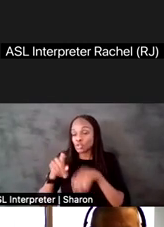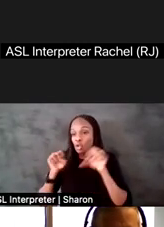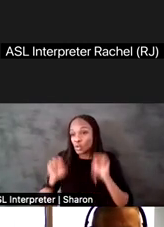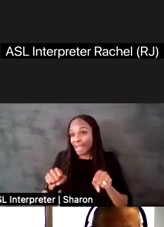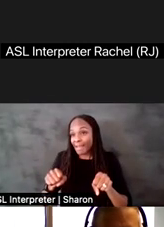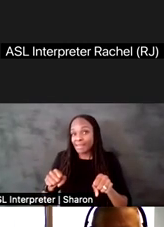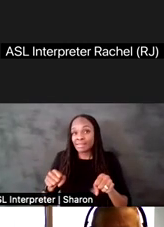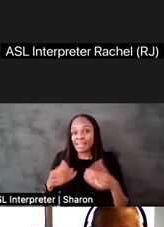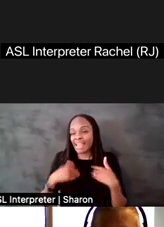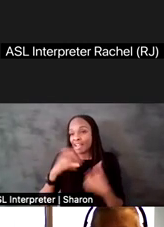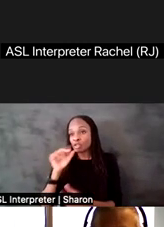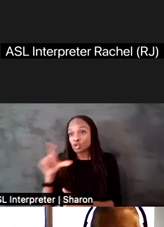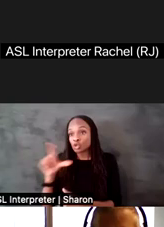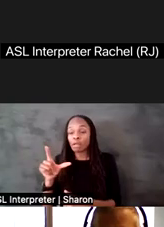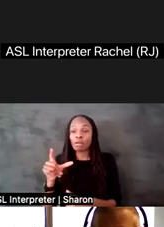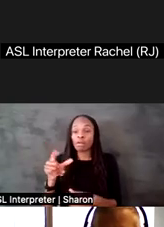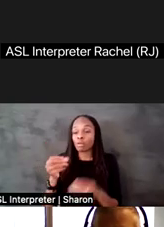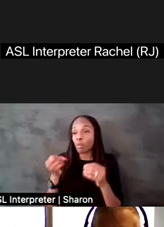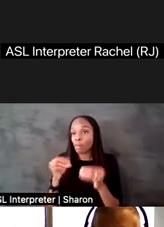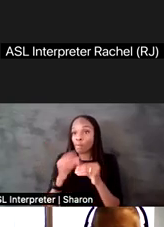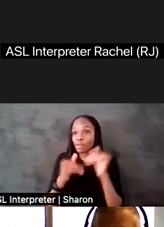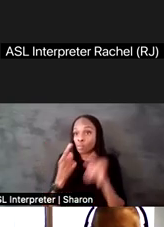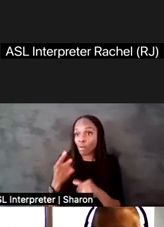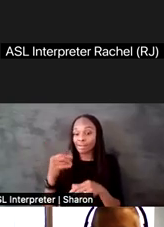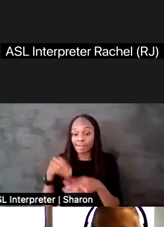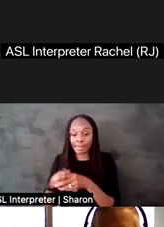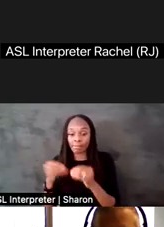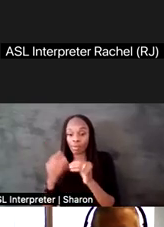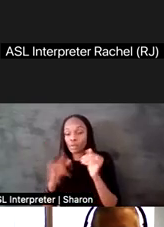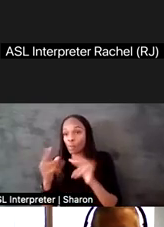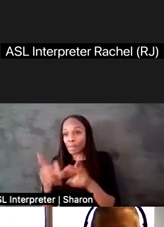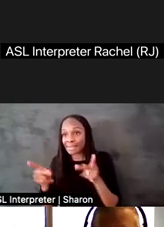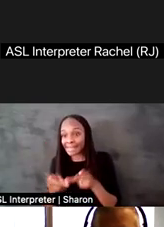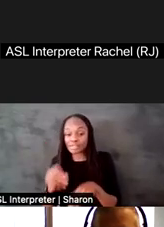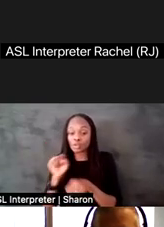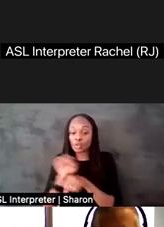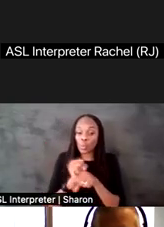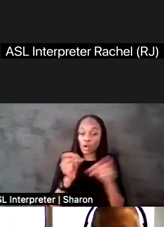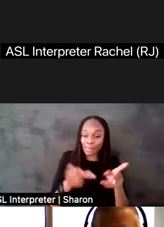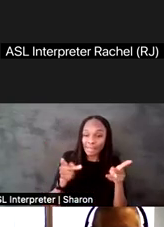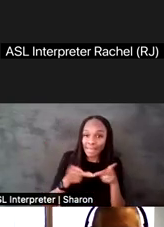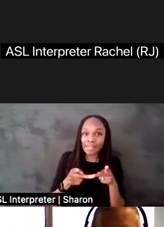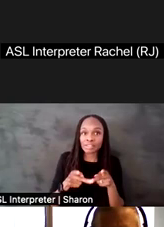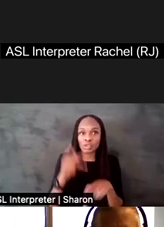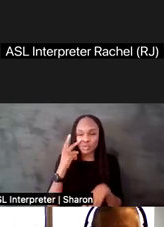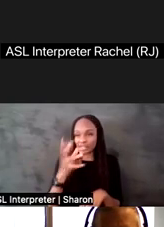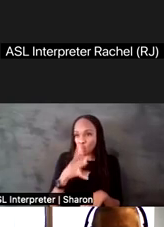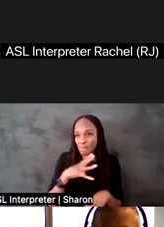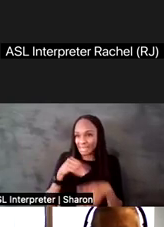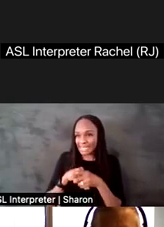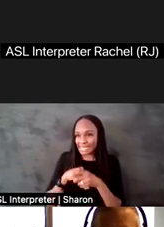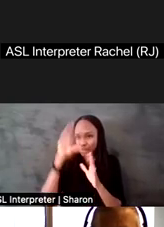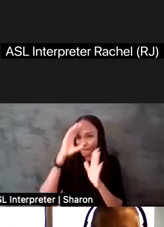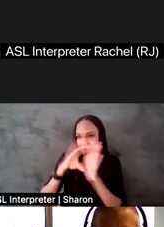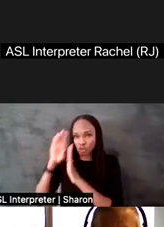have a drill, and you can have multiple drills in multiple places. So, in the workplace, these women here in this picture, they have made